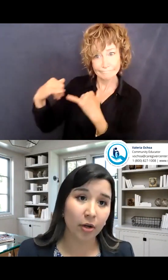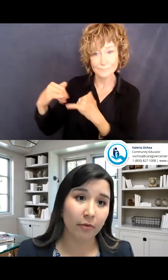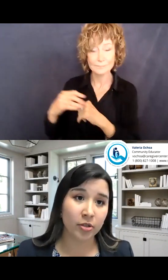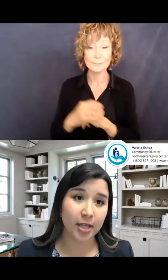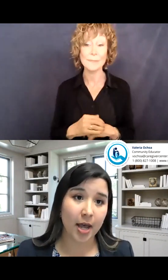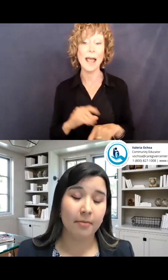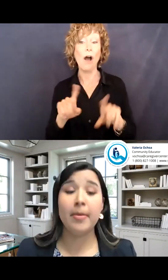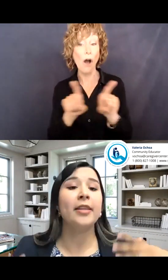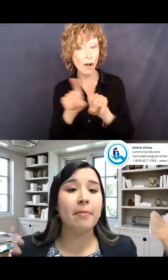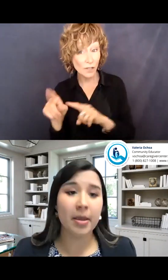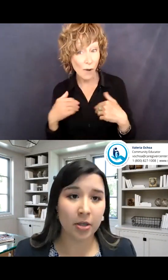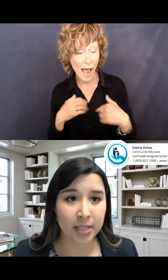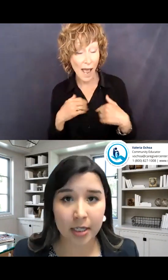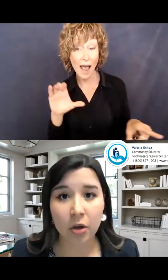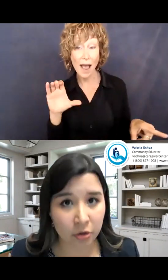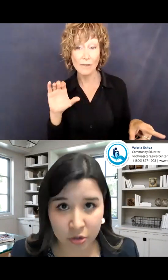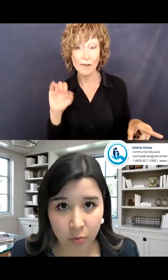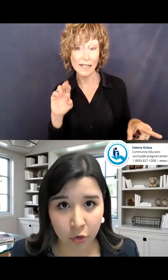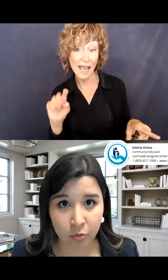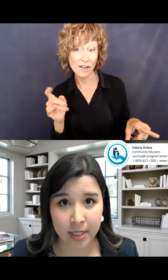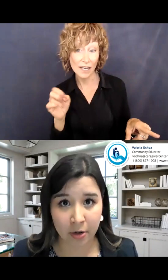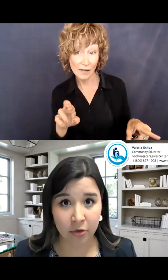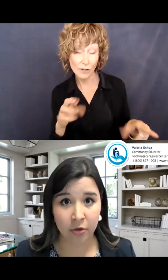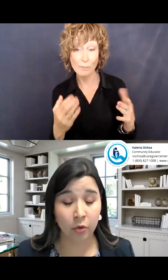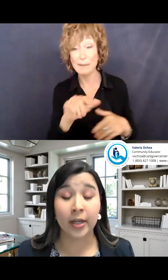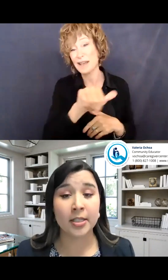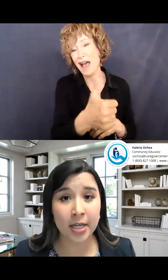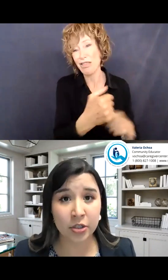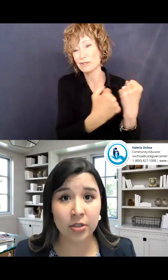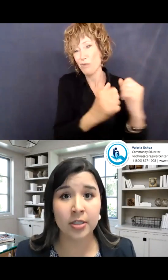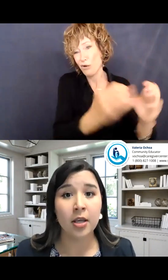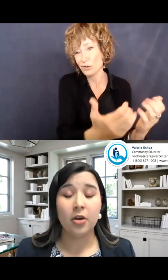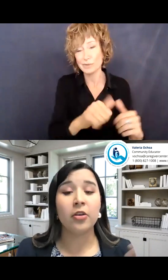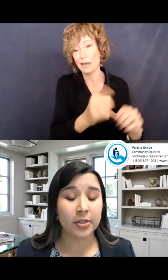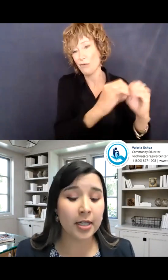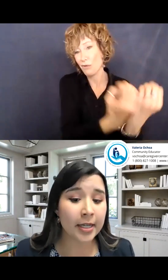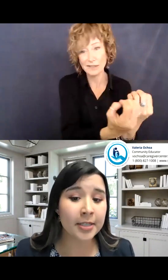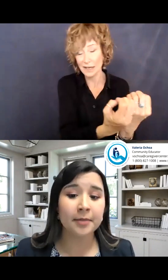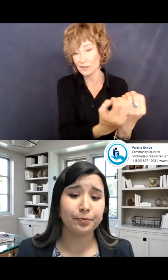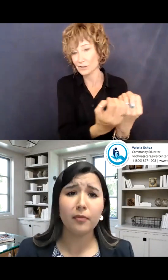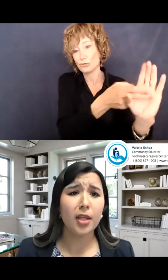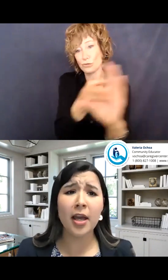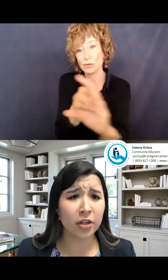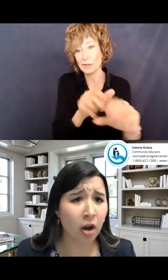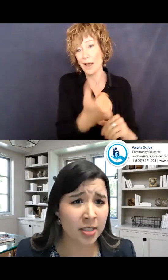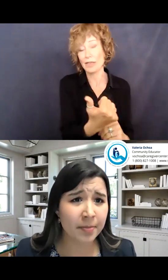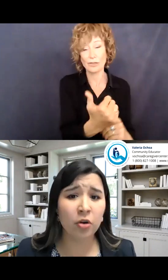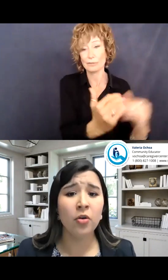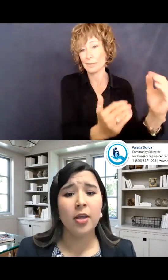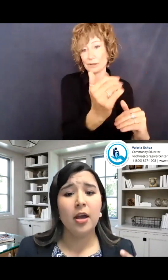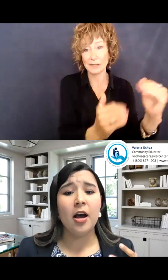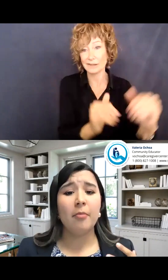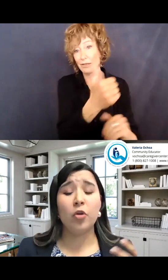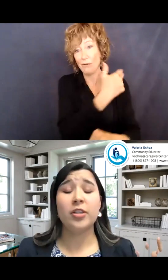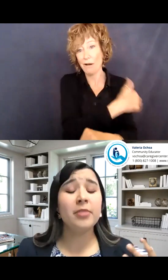have caregivers that may be attending other support groups at other organizations, other facilities, at their